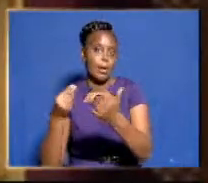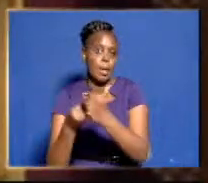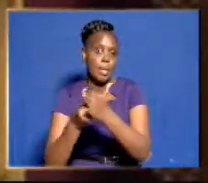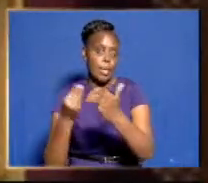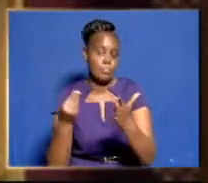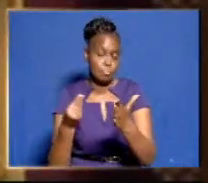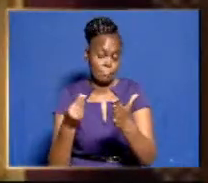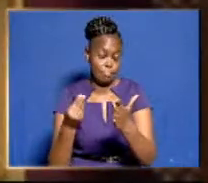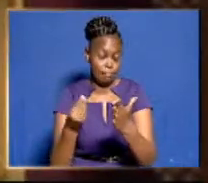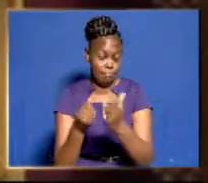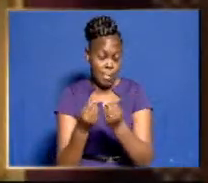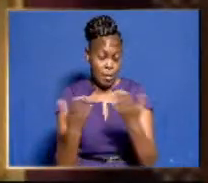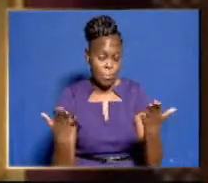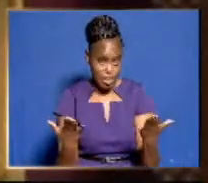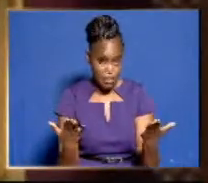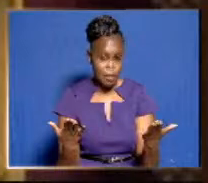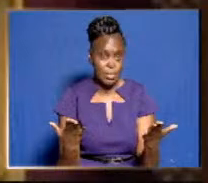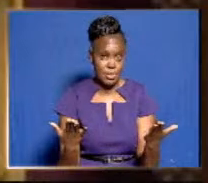shillings